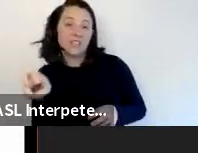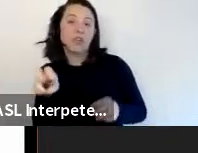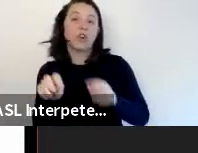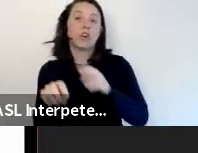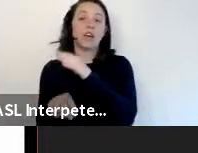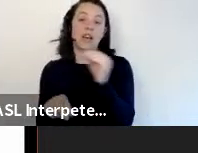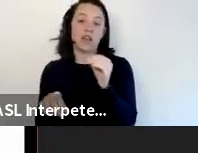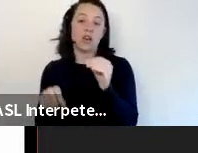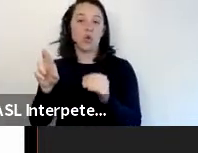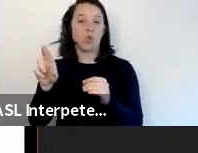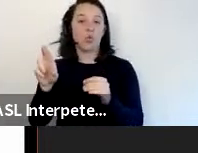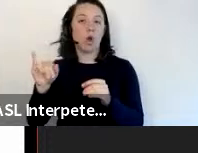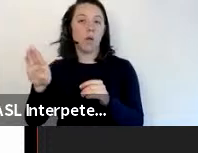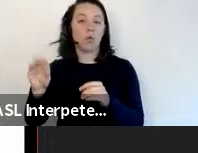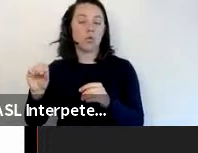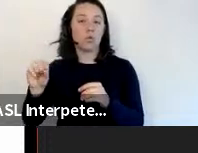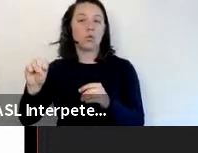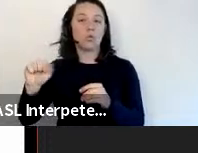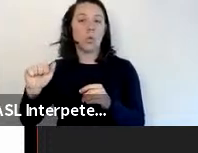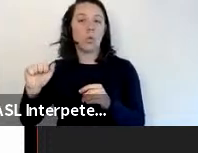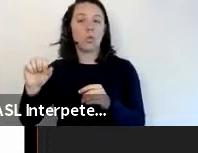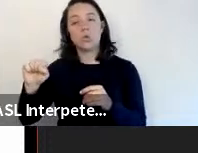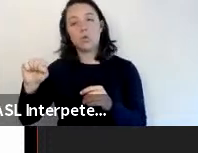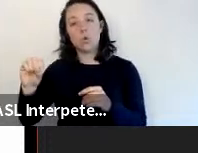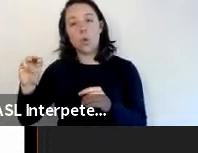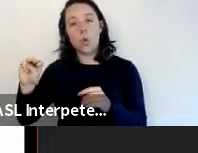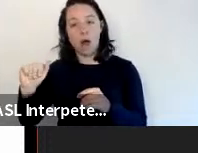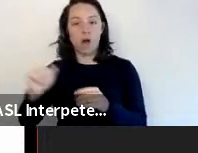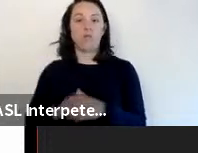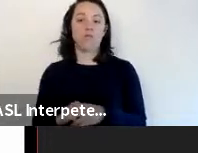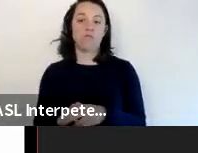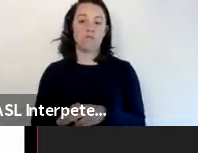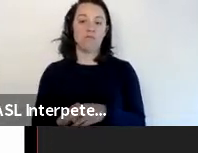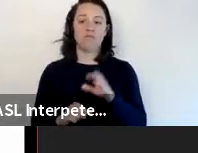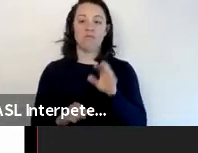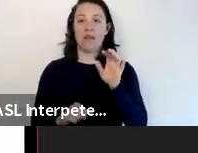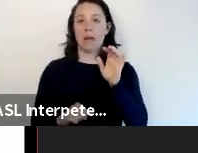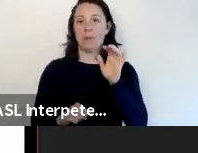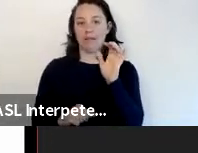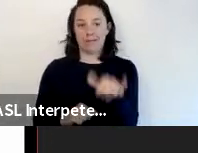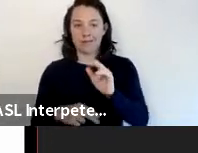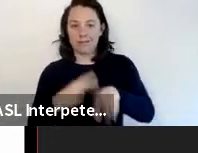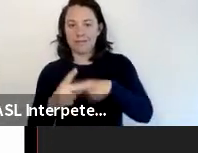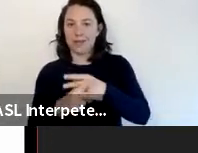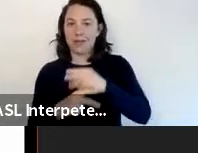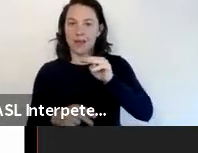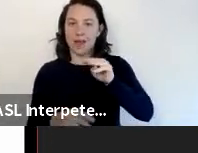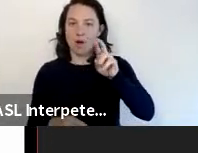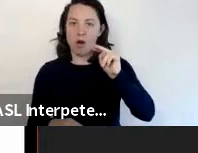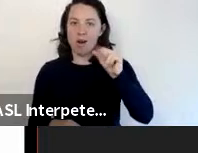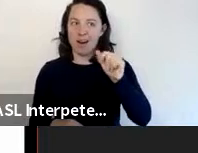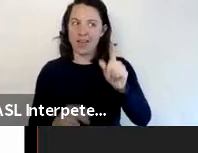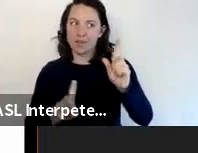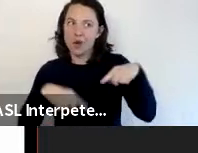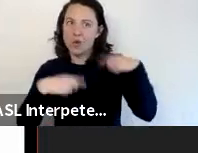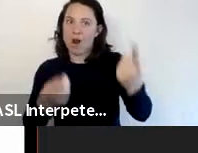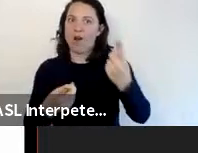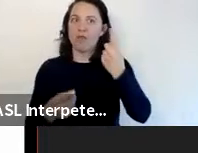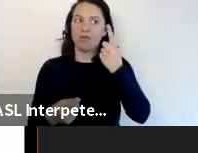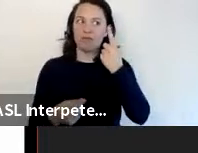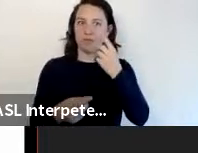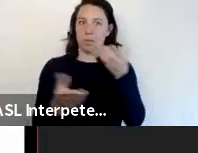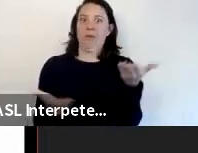ribosomal RNA. These have been around for as long as human beings have been around. They occur